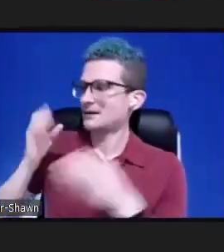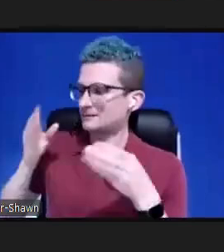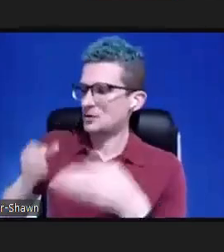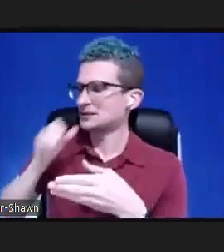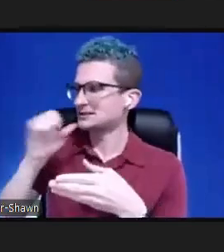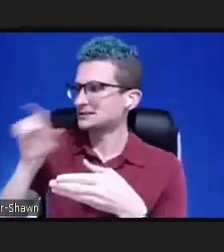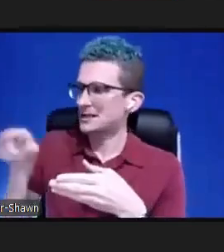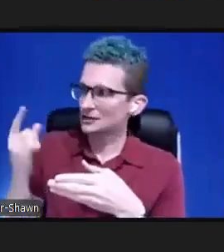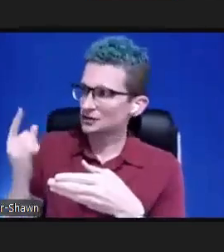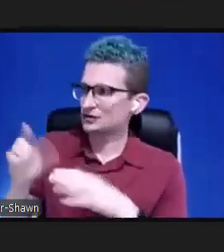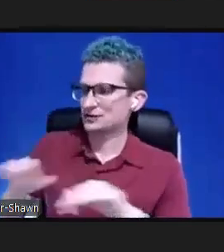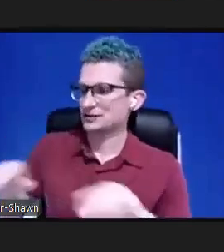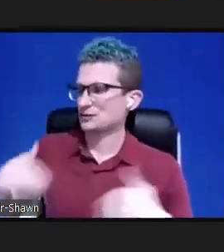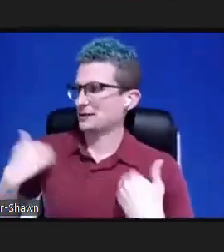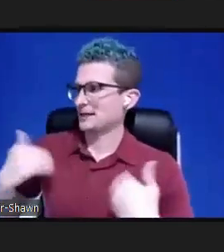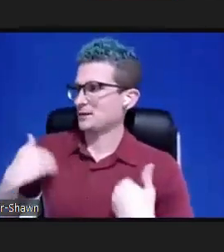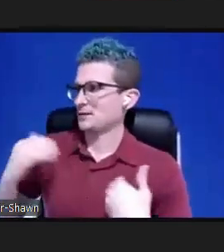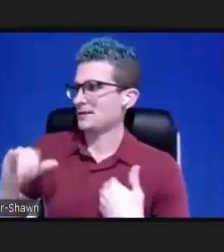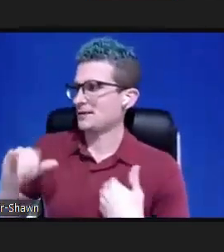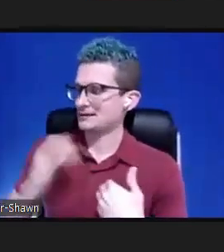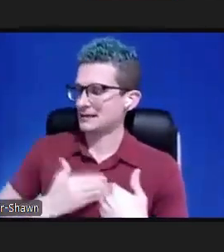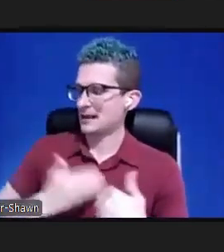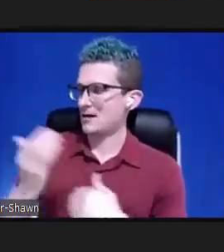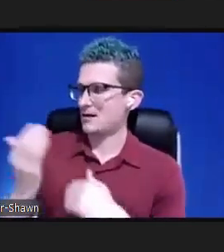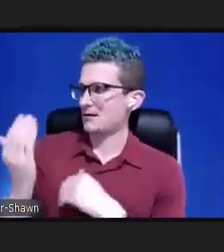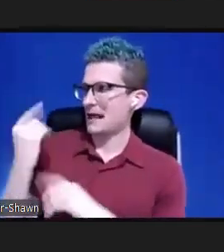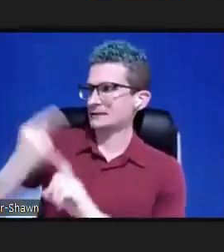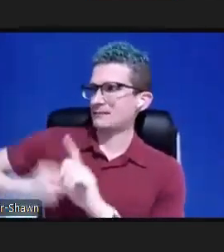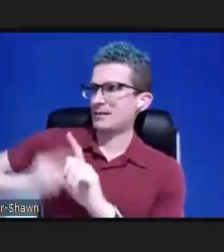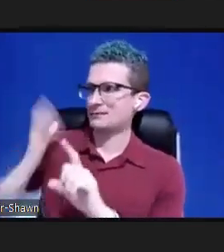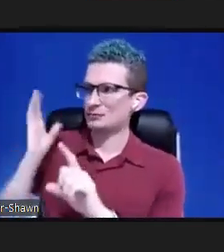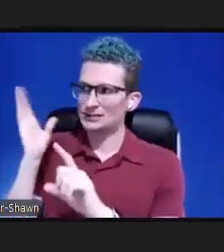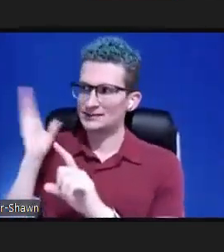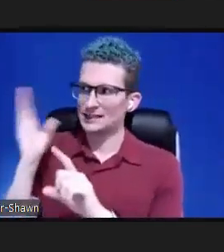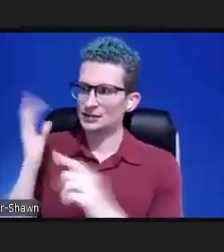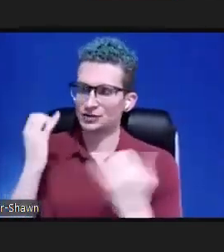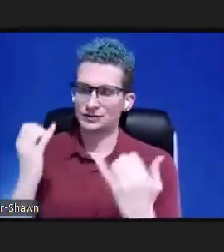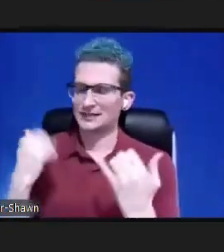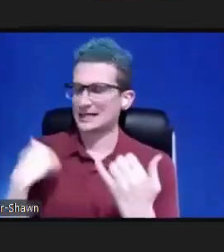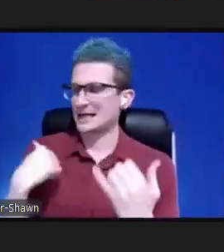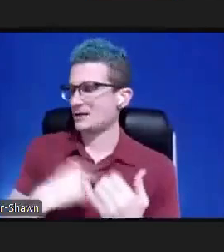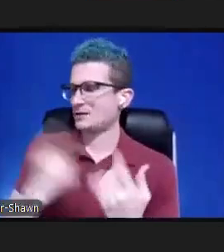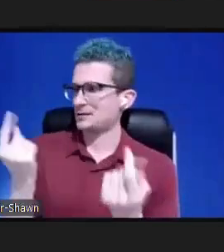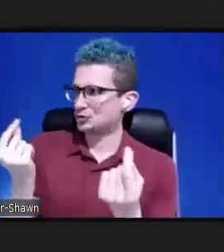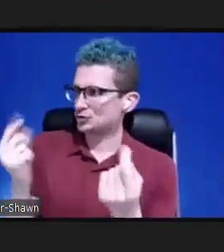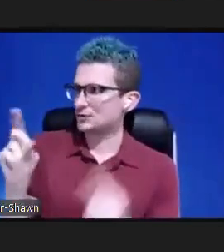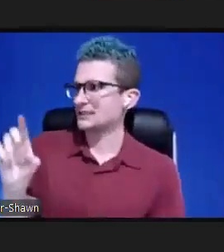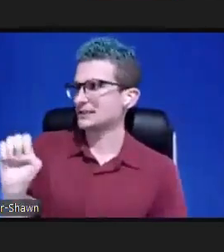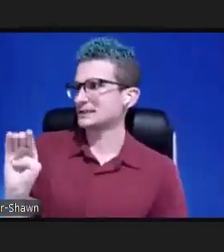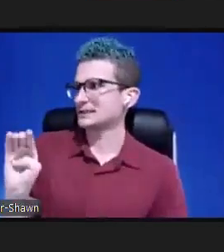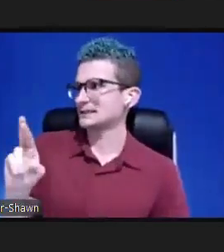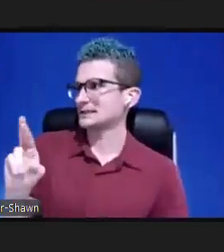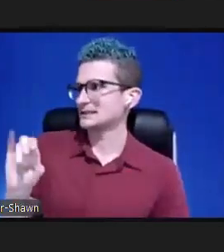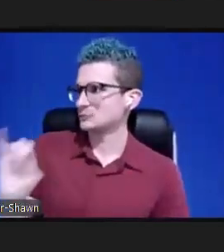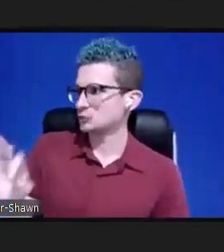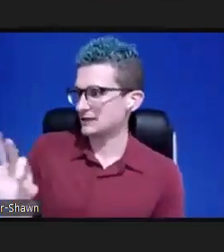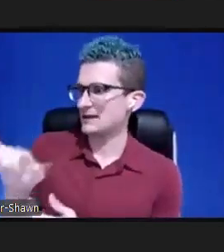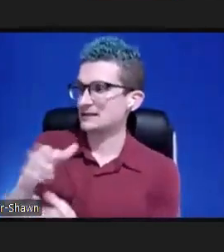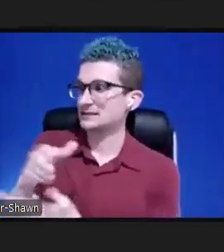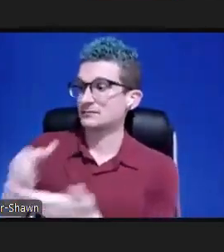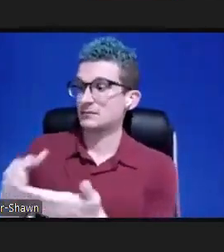our presentation last month. Right. That's what we're debriefing today. That's part of our aspects, but not our primary